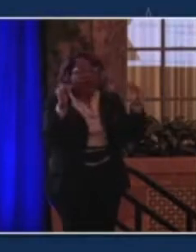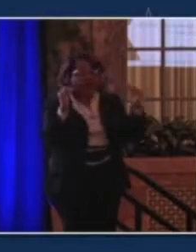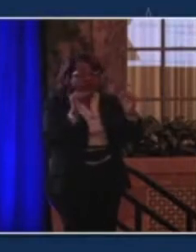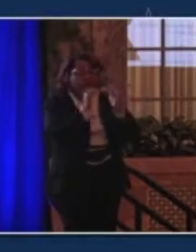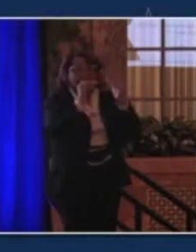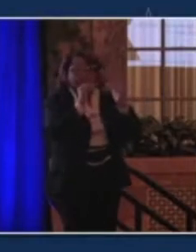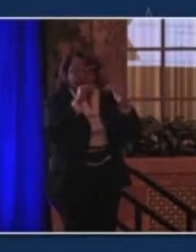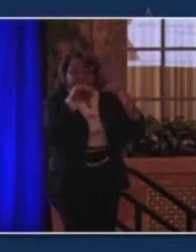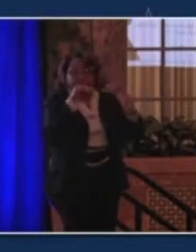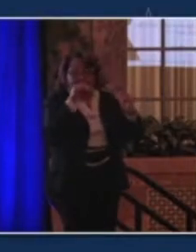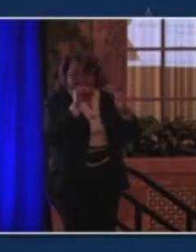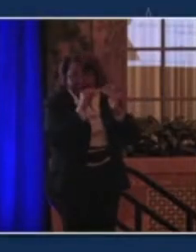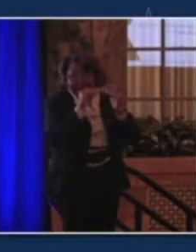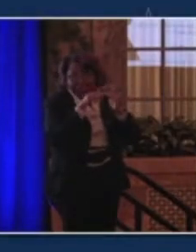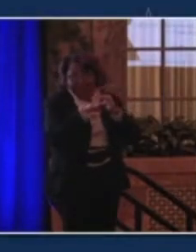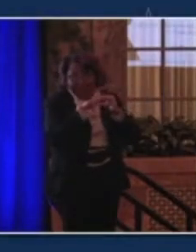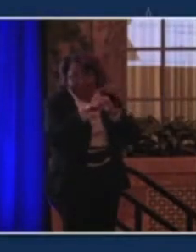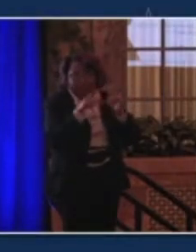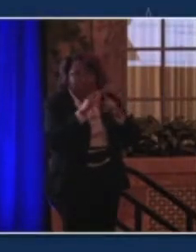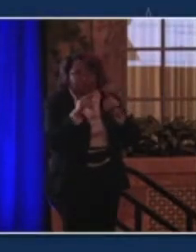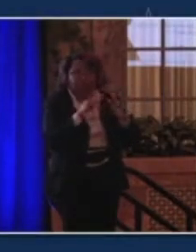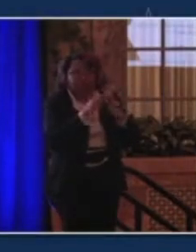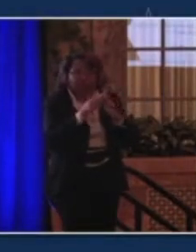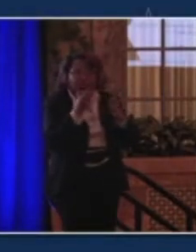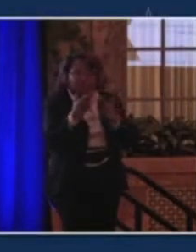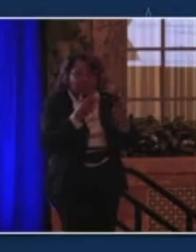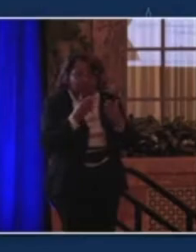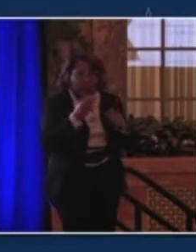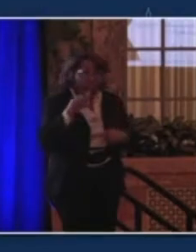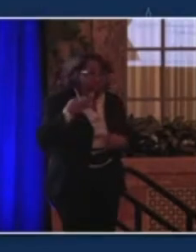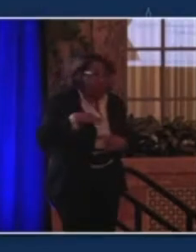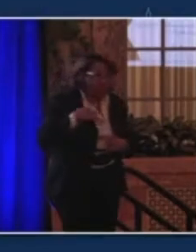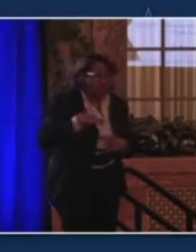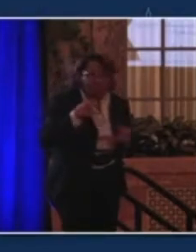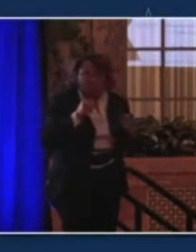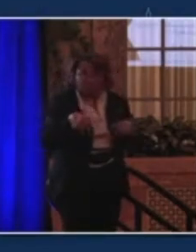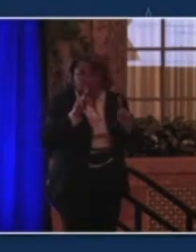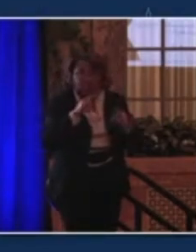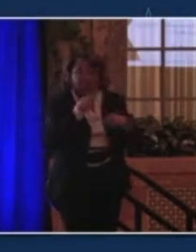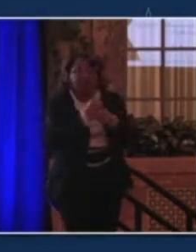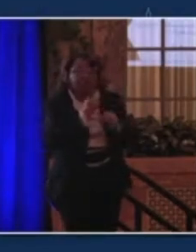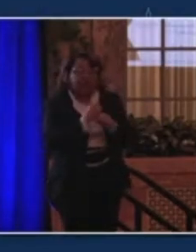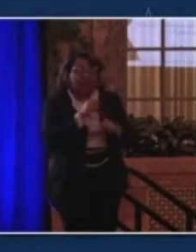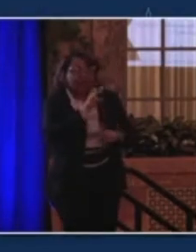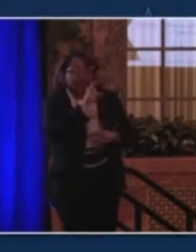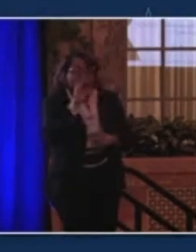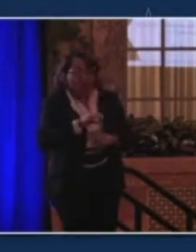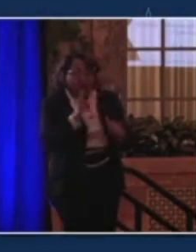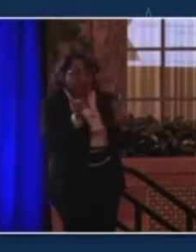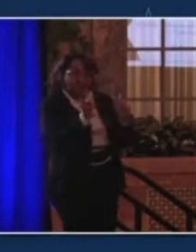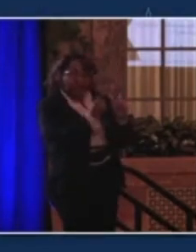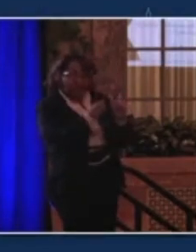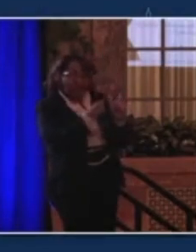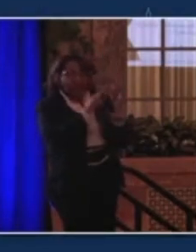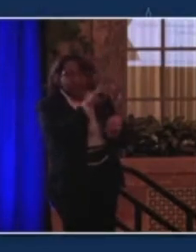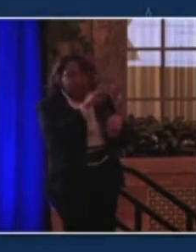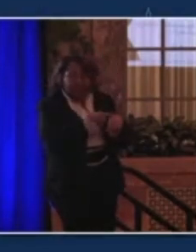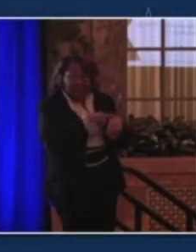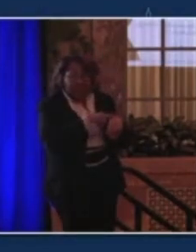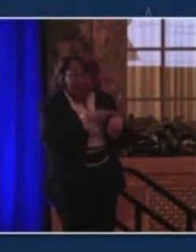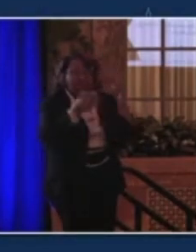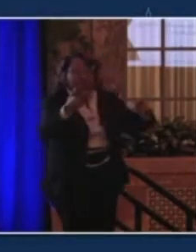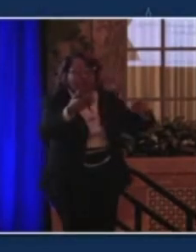equal access to city services, benefits, and opportunities, making Chicago the first in the nation